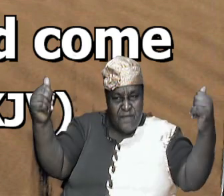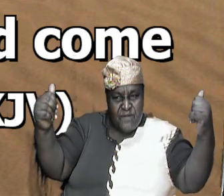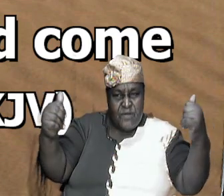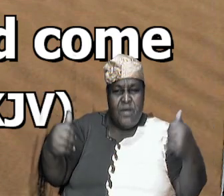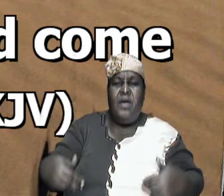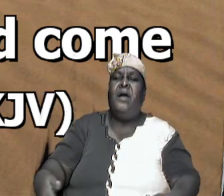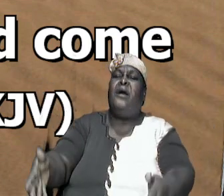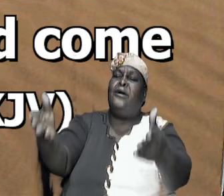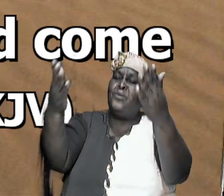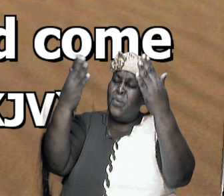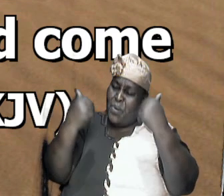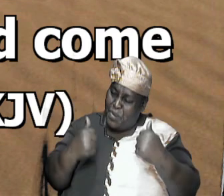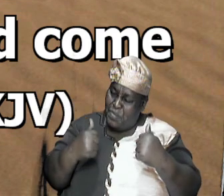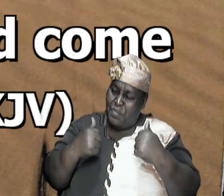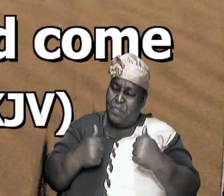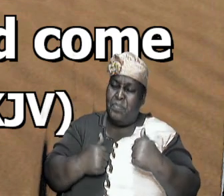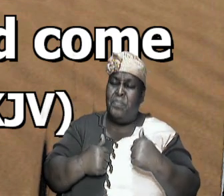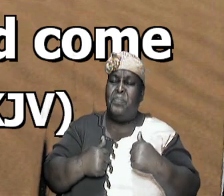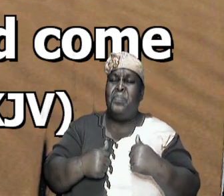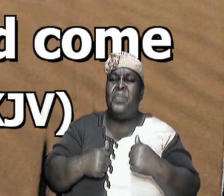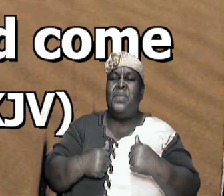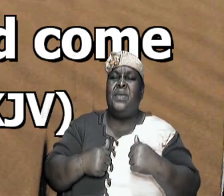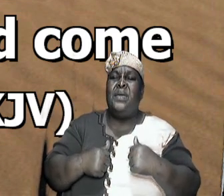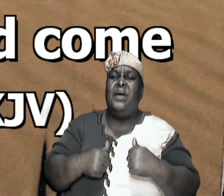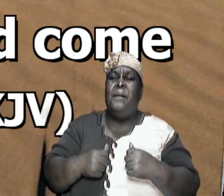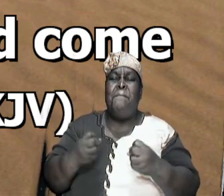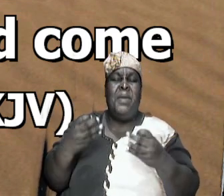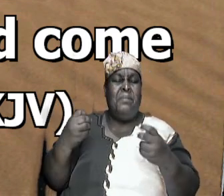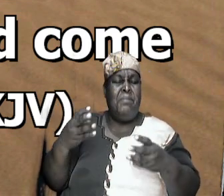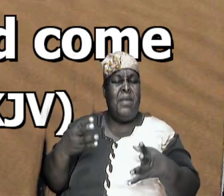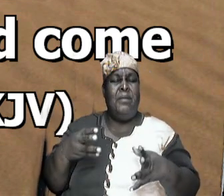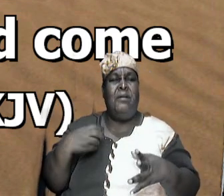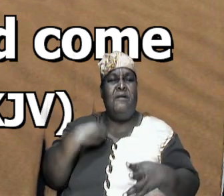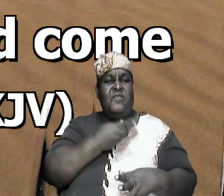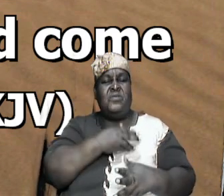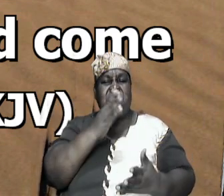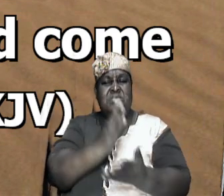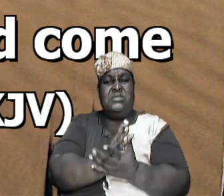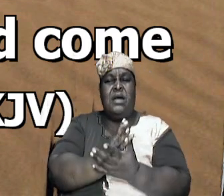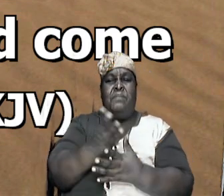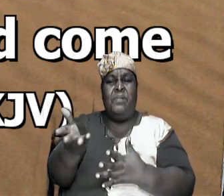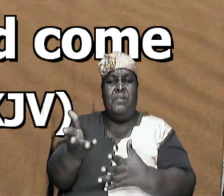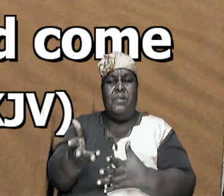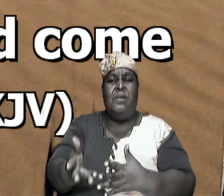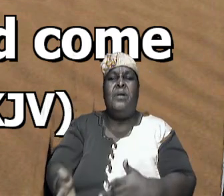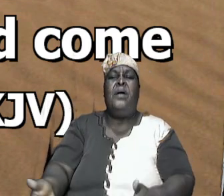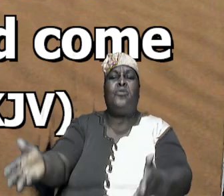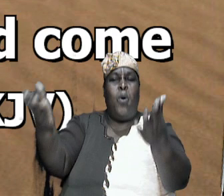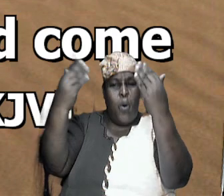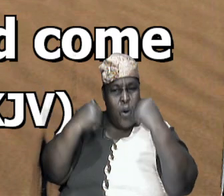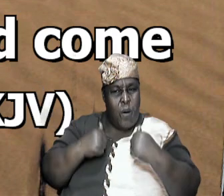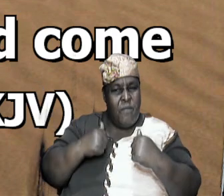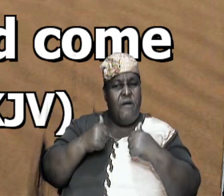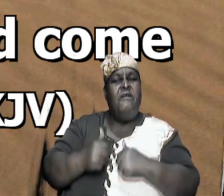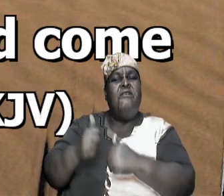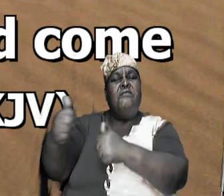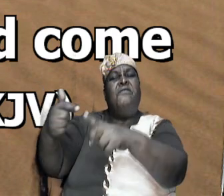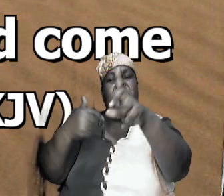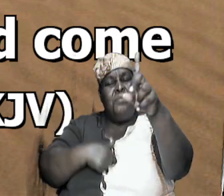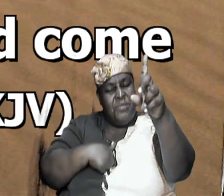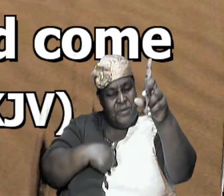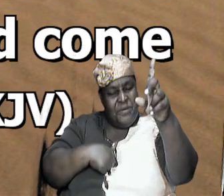in heaven. And a lot of us, you know, stop there. But Jesus went on. He said, and come follow